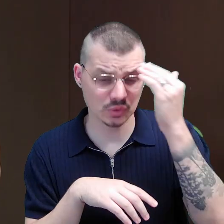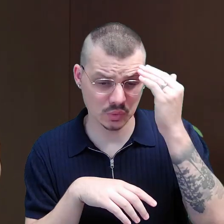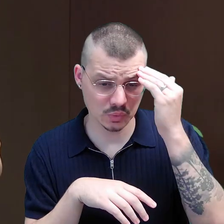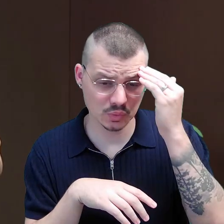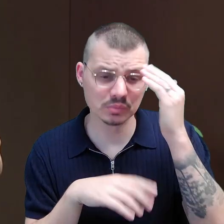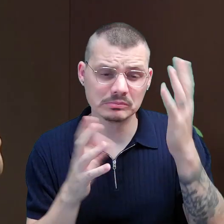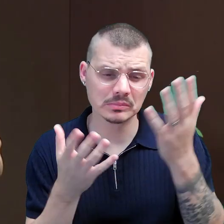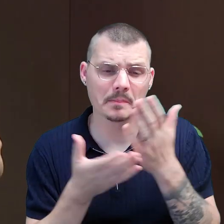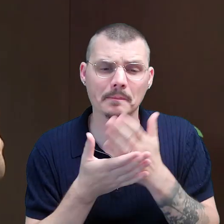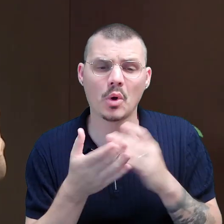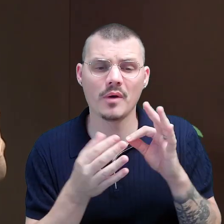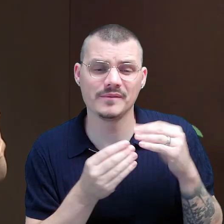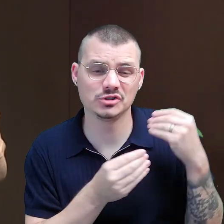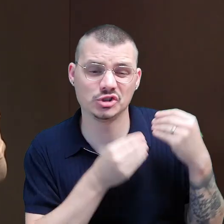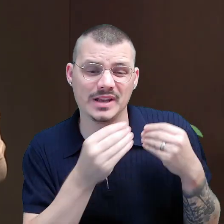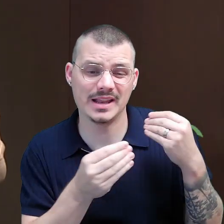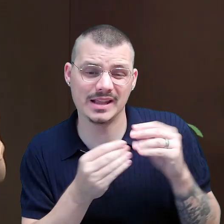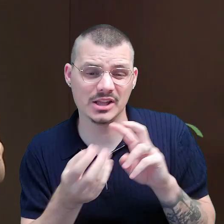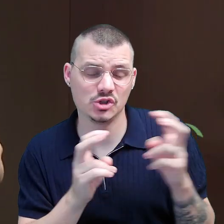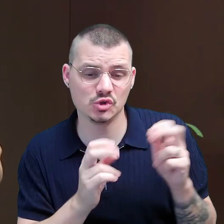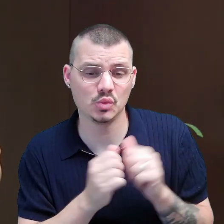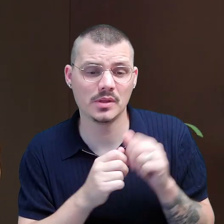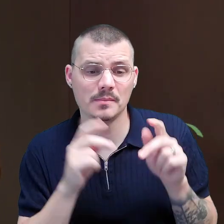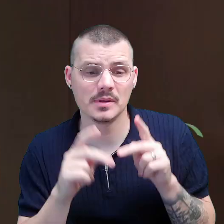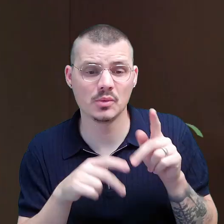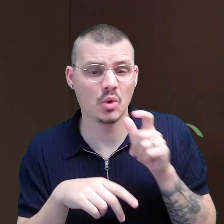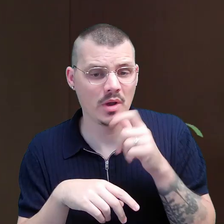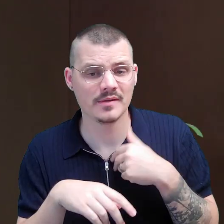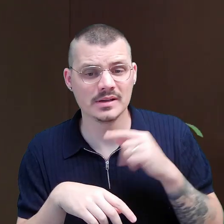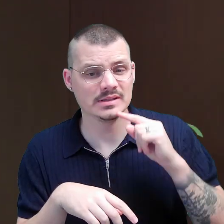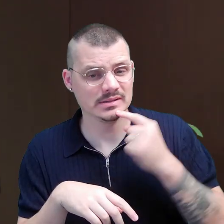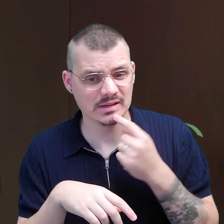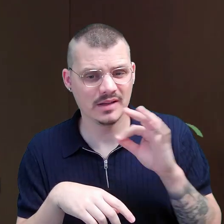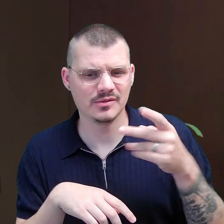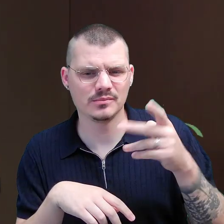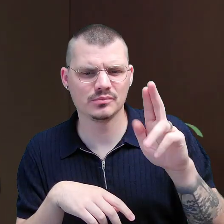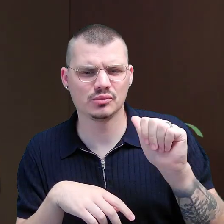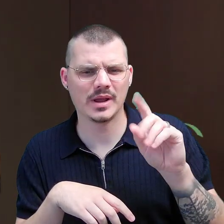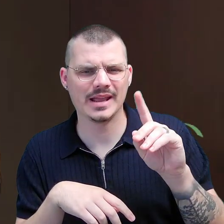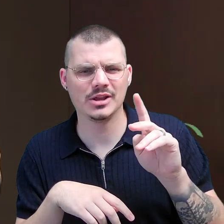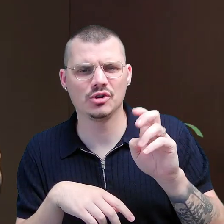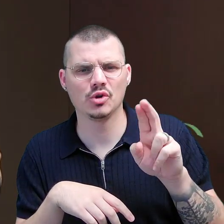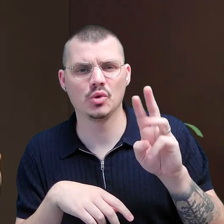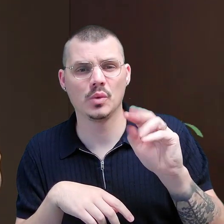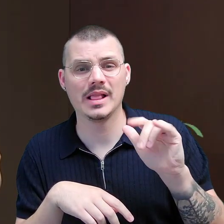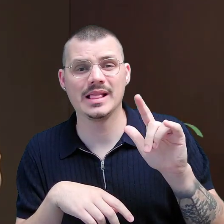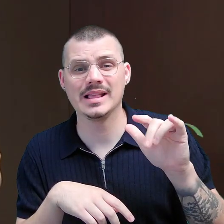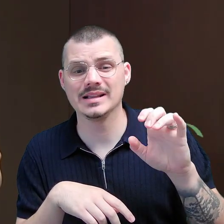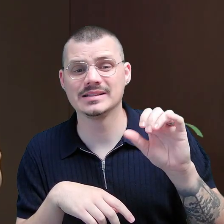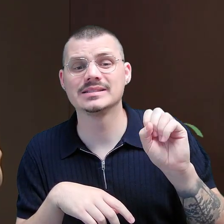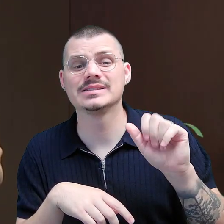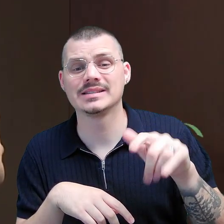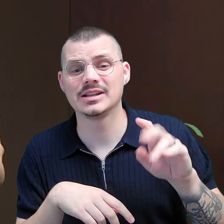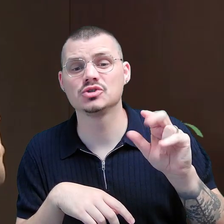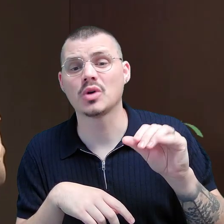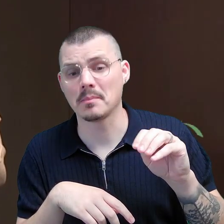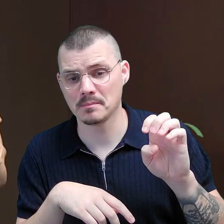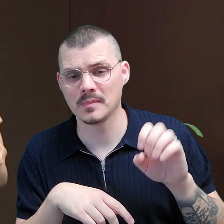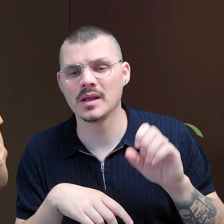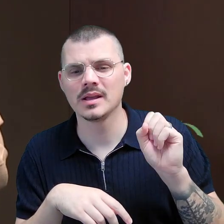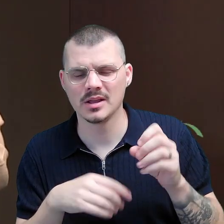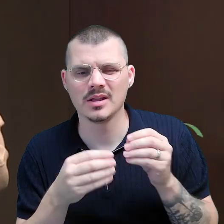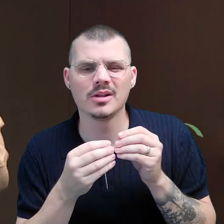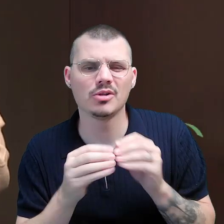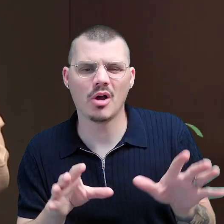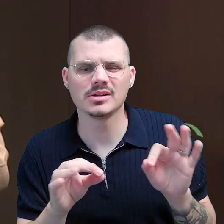As you know, part of the genetic issue in people with the more severe forms of Prader-Willi syndrome can